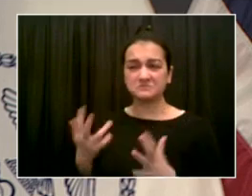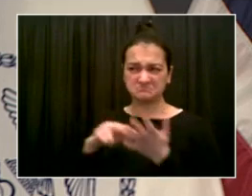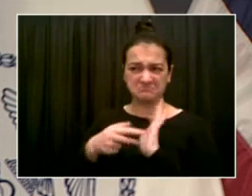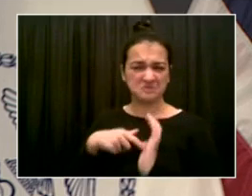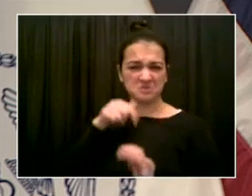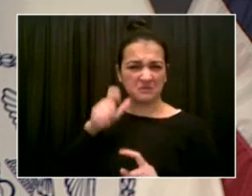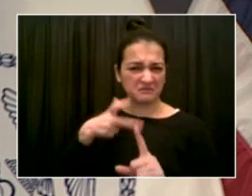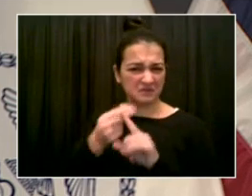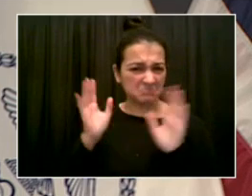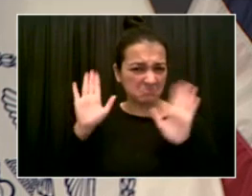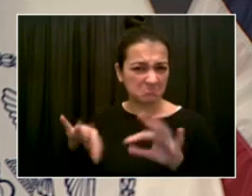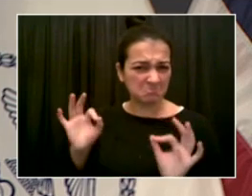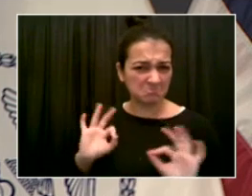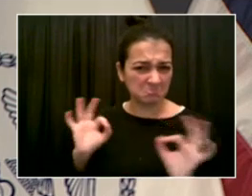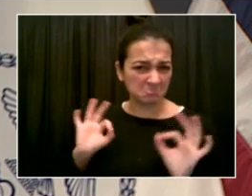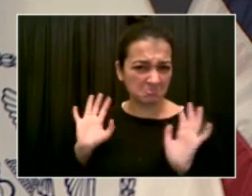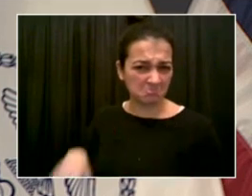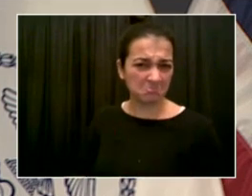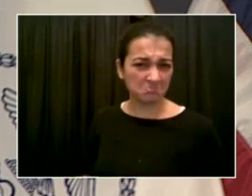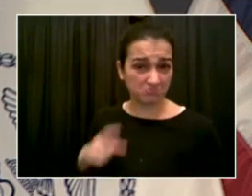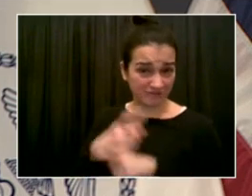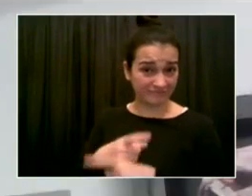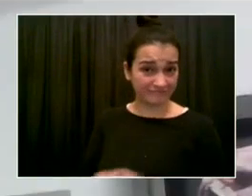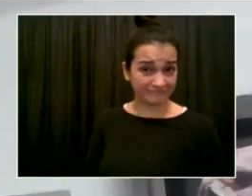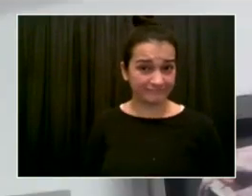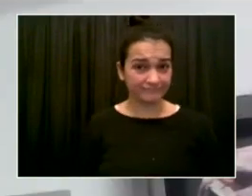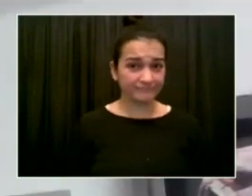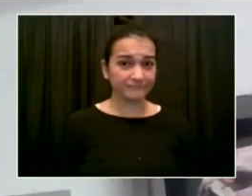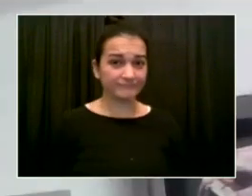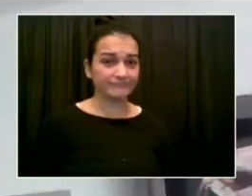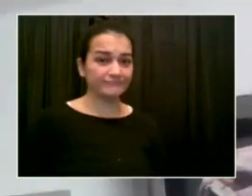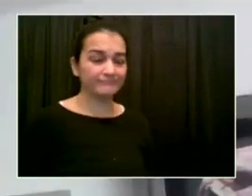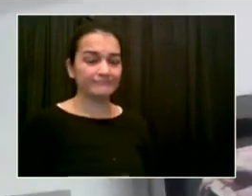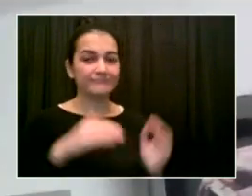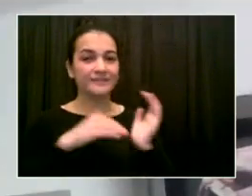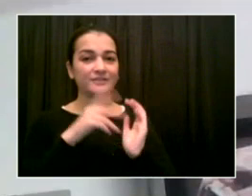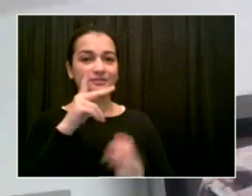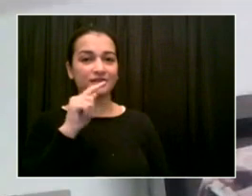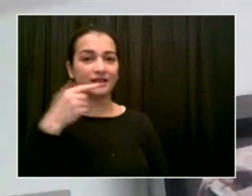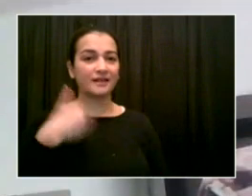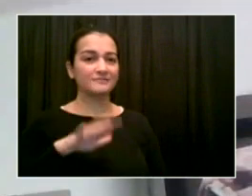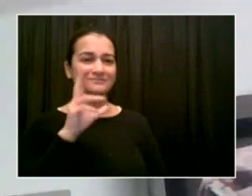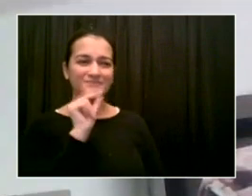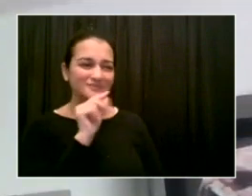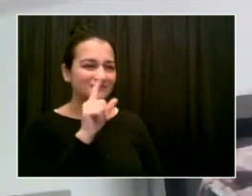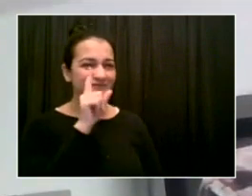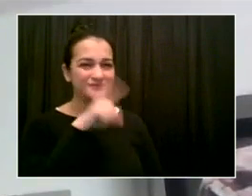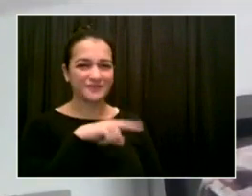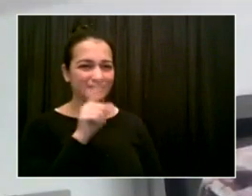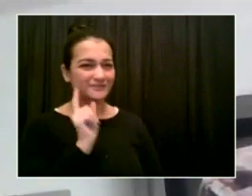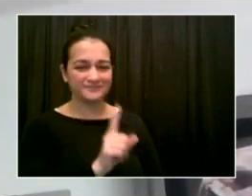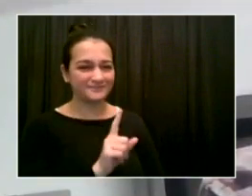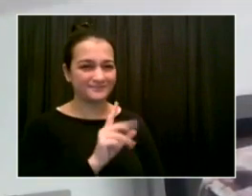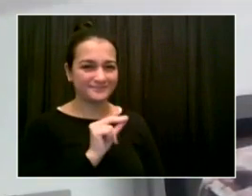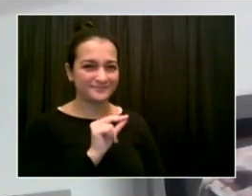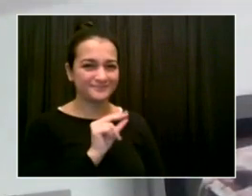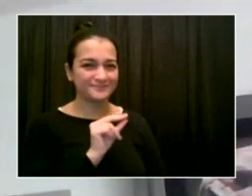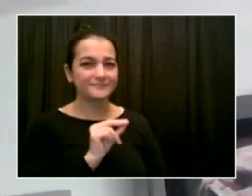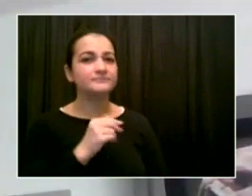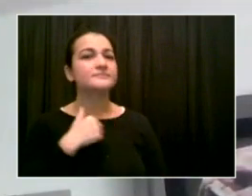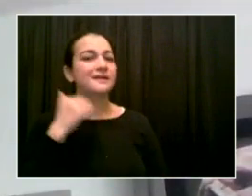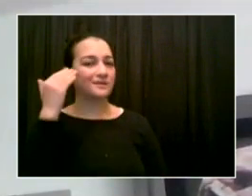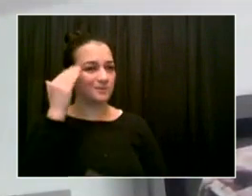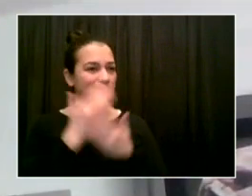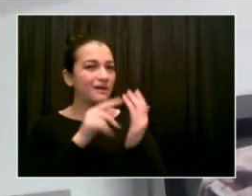False, sir, and I hear it also from my patients as well as other people. But the best way to be fully